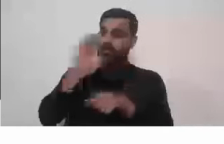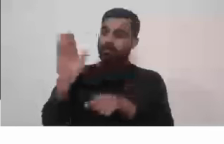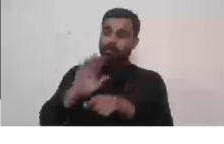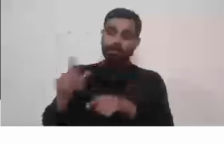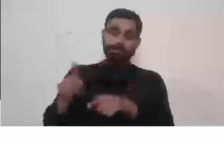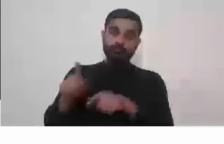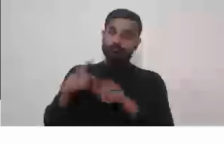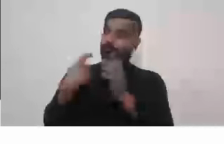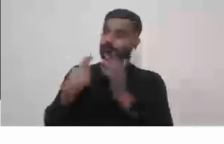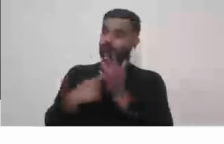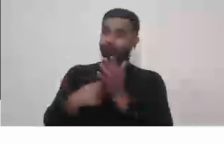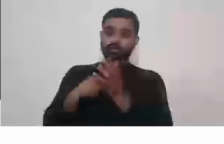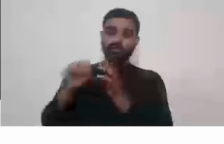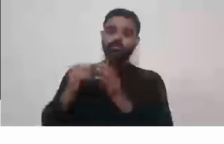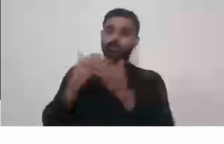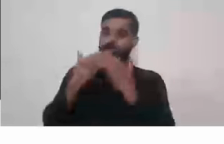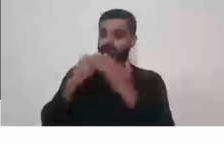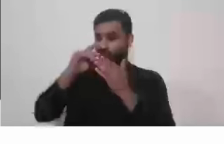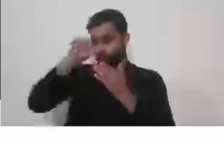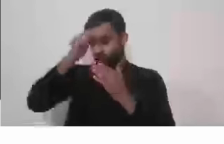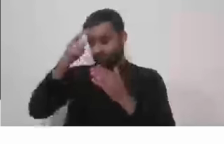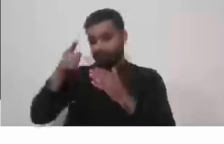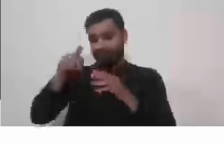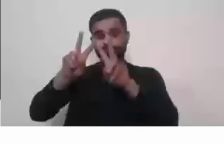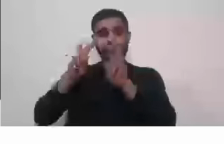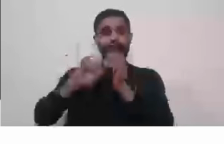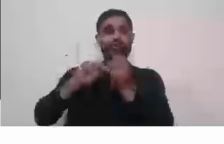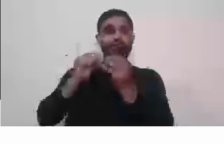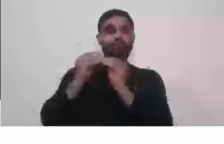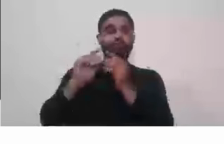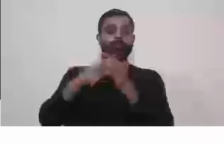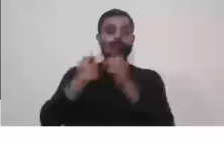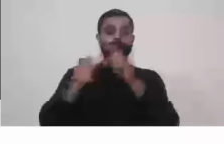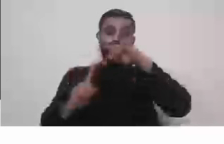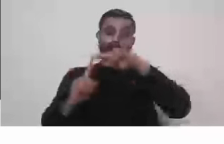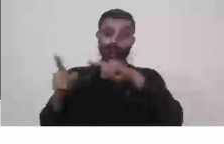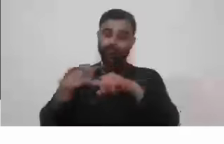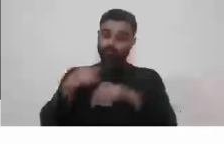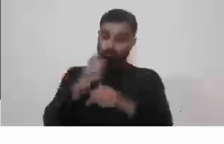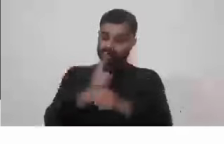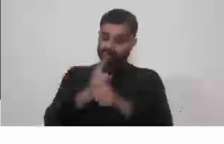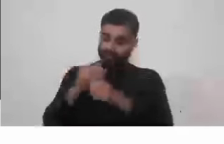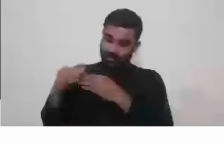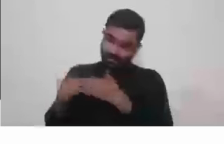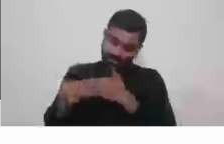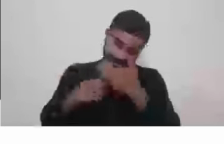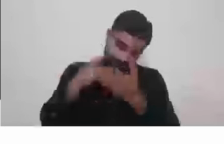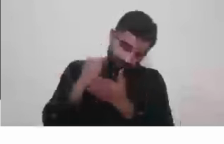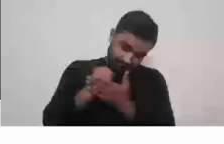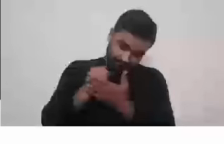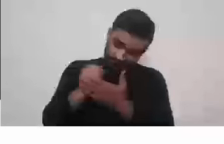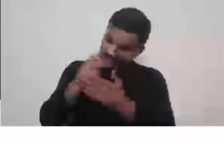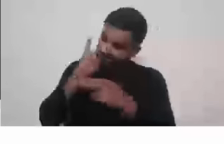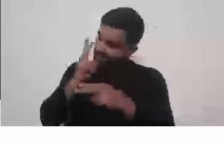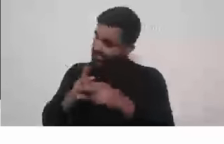interested in speaking or studying English as a subject. As a teacher, I tried all the tactics, but still